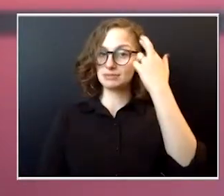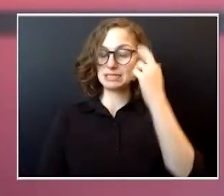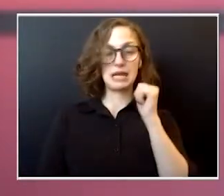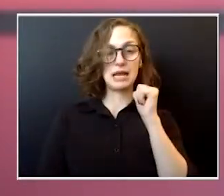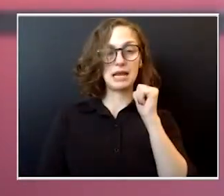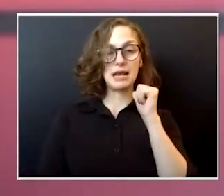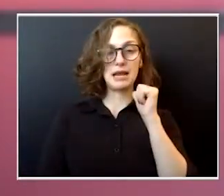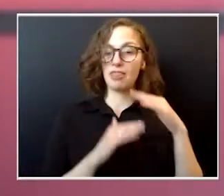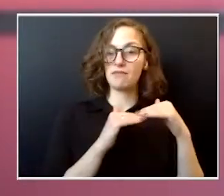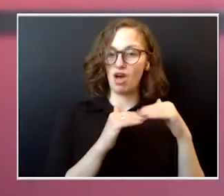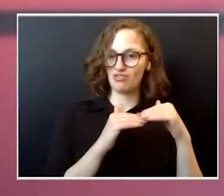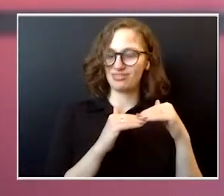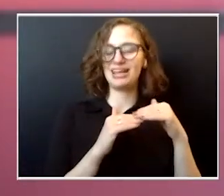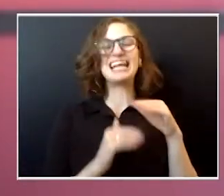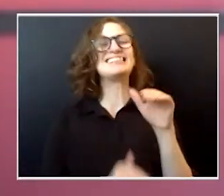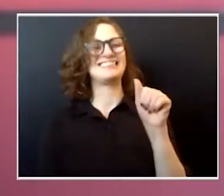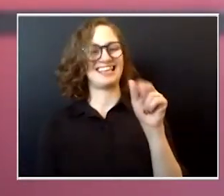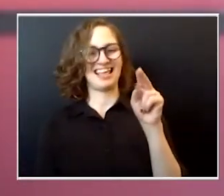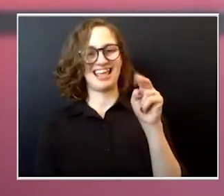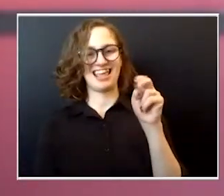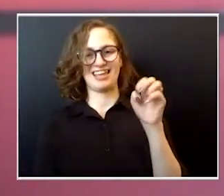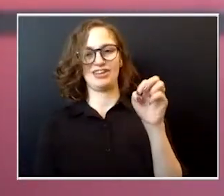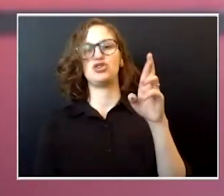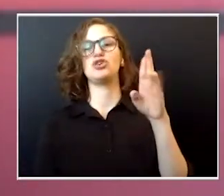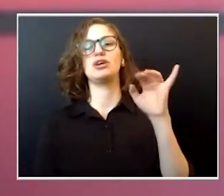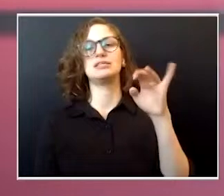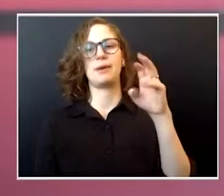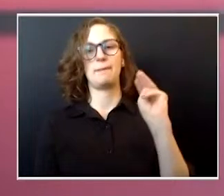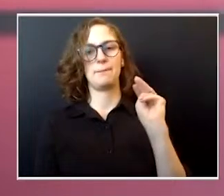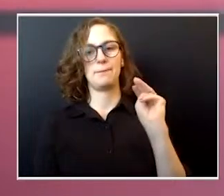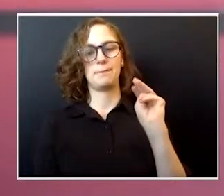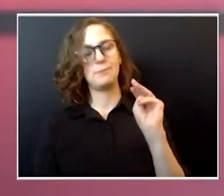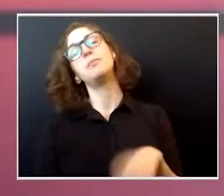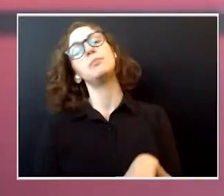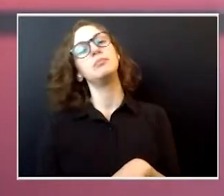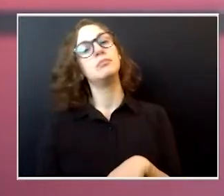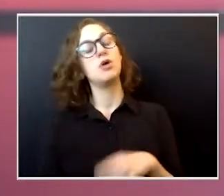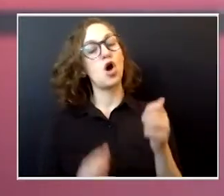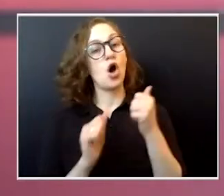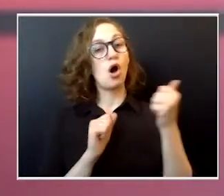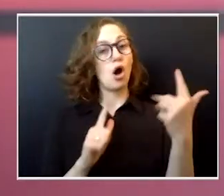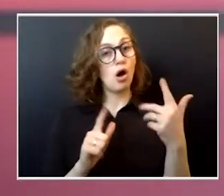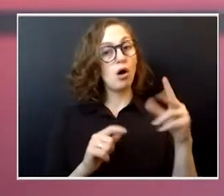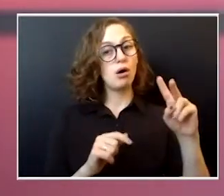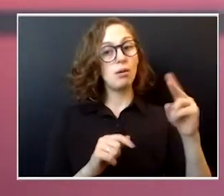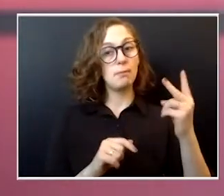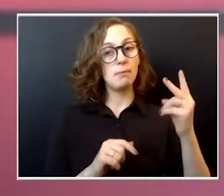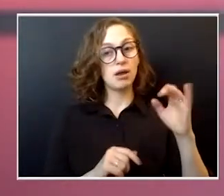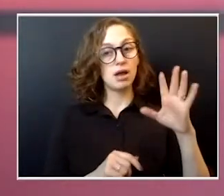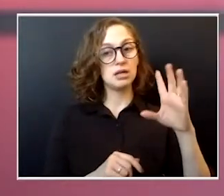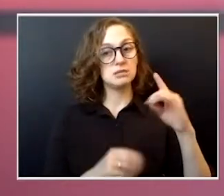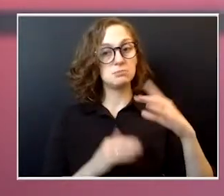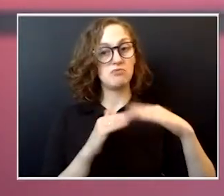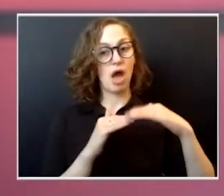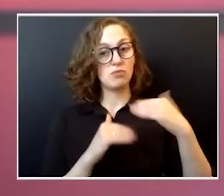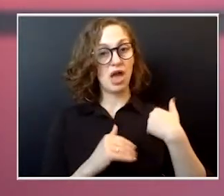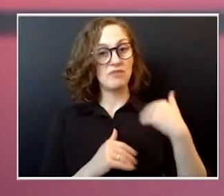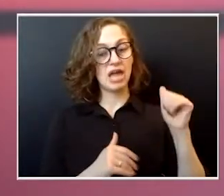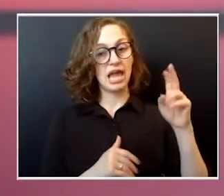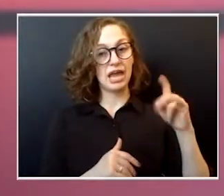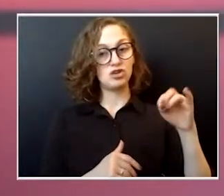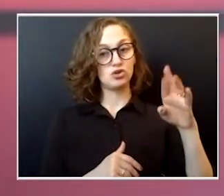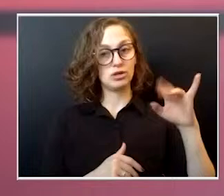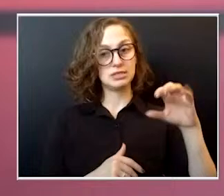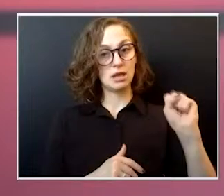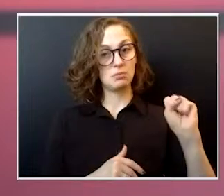So not all bicuspid valves have aneurysms, and not all people that have aneurysms